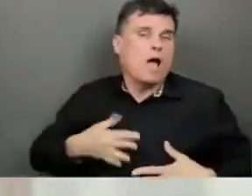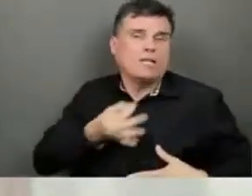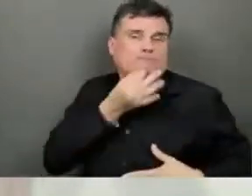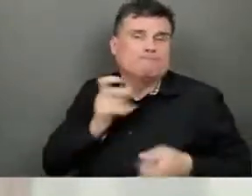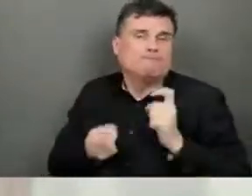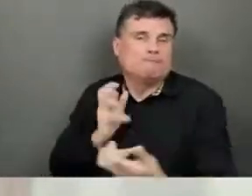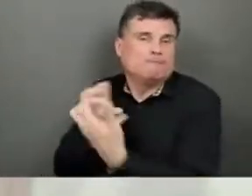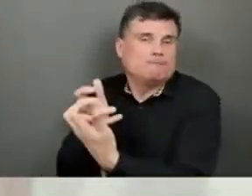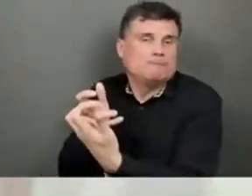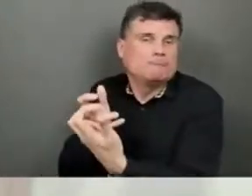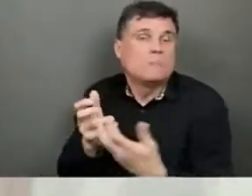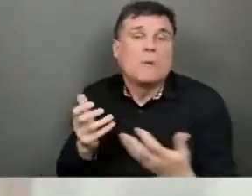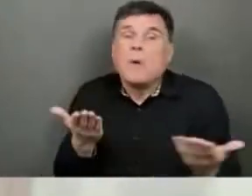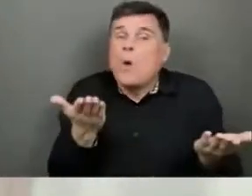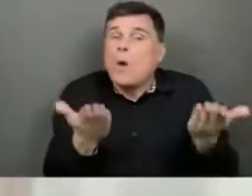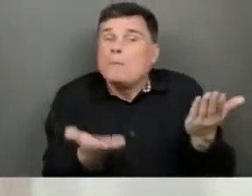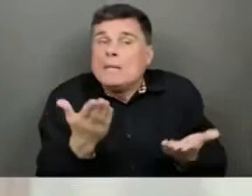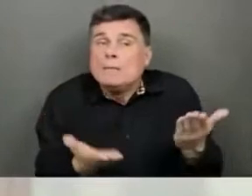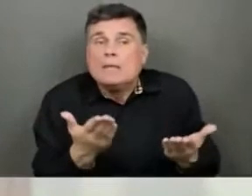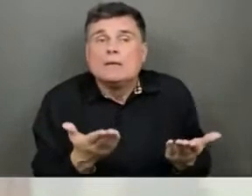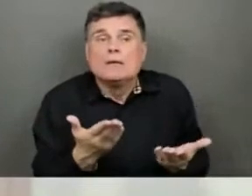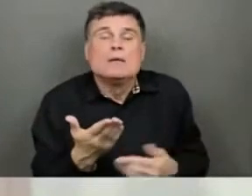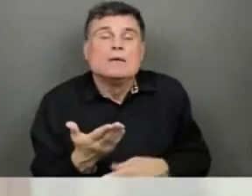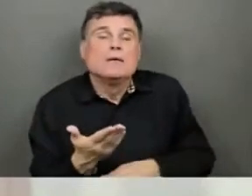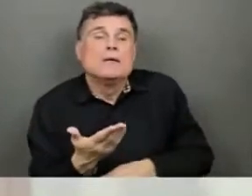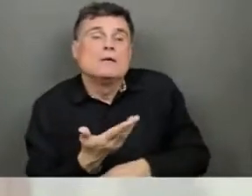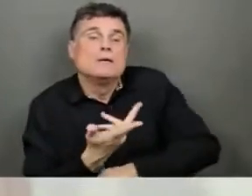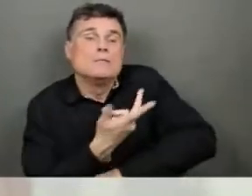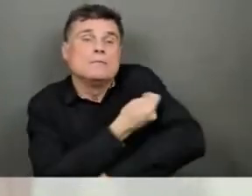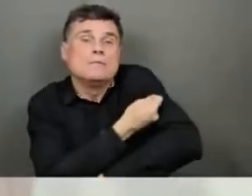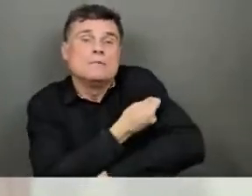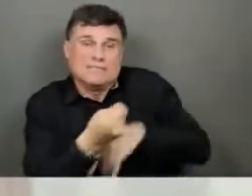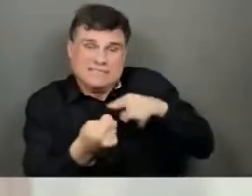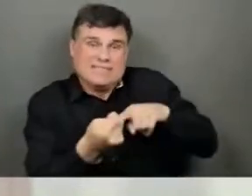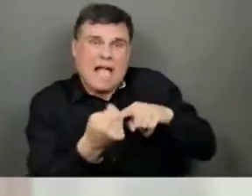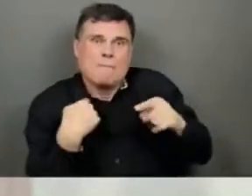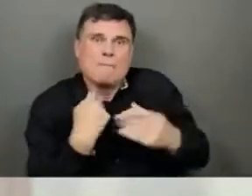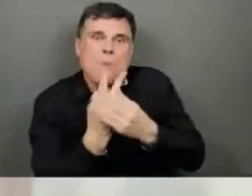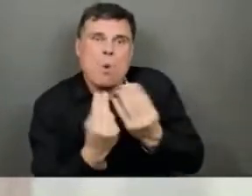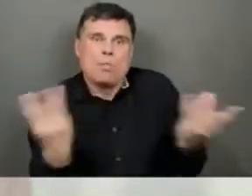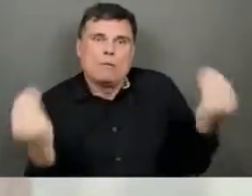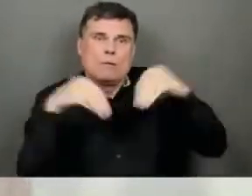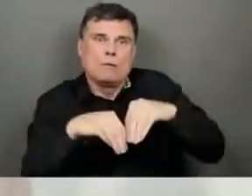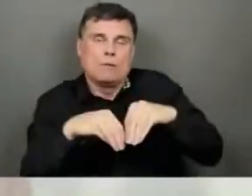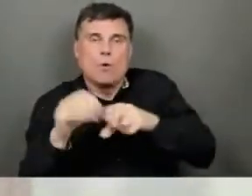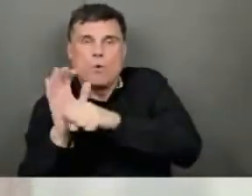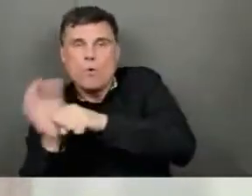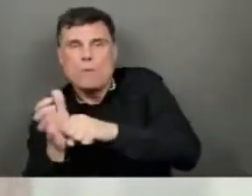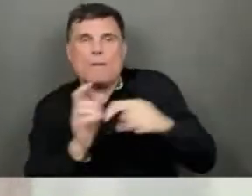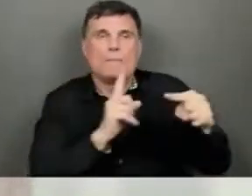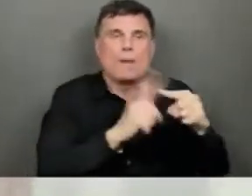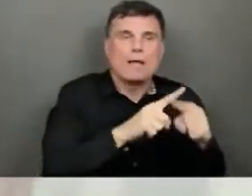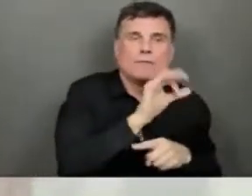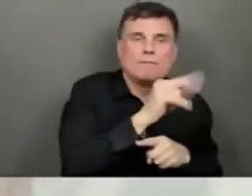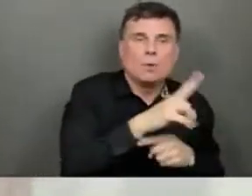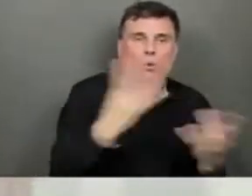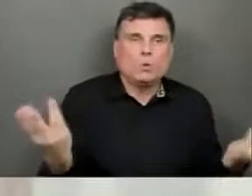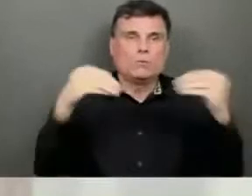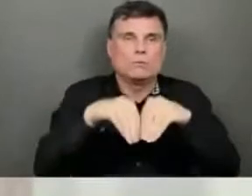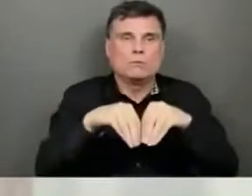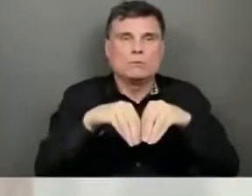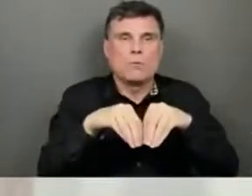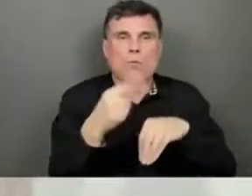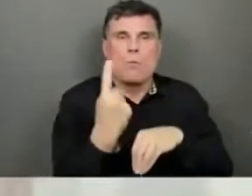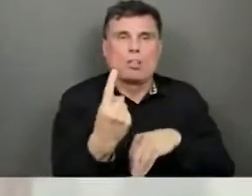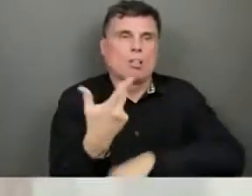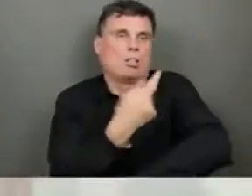COVID together. So those are the things that we'll be watching. We'll be watching our data here in BC and globally, and we'll be